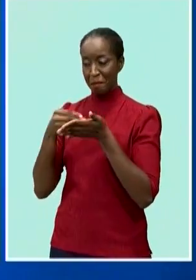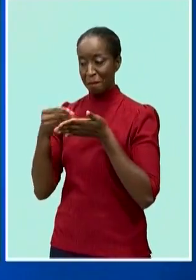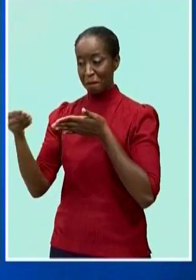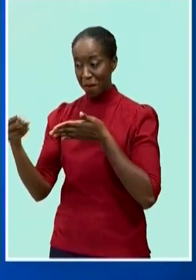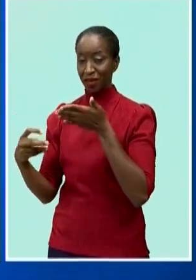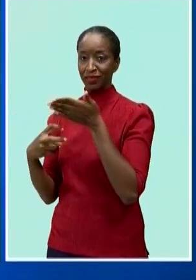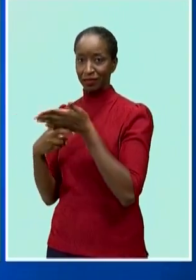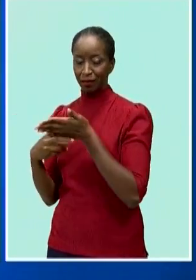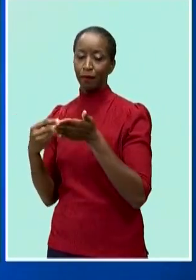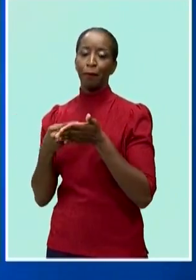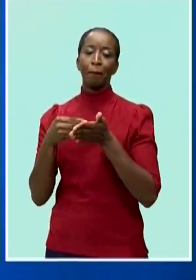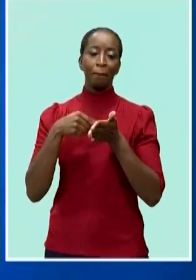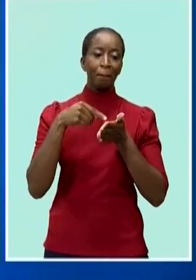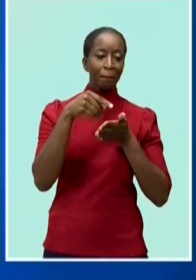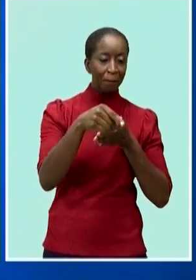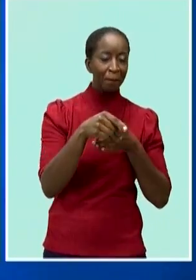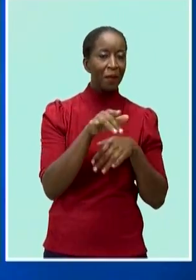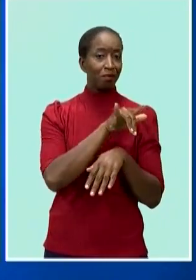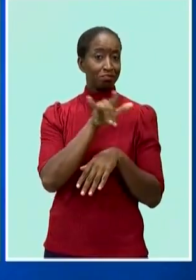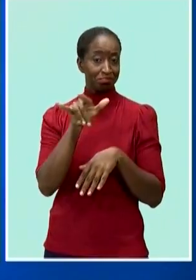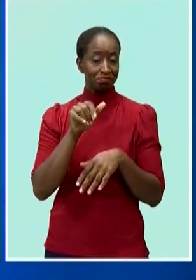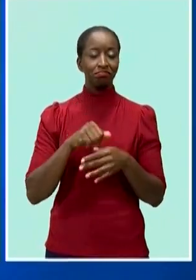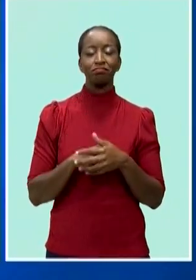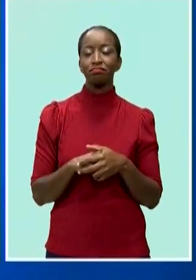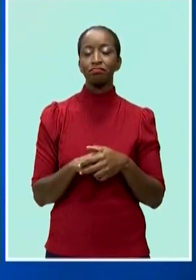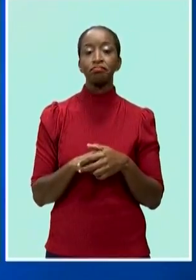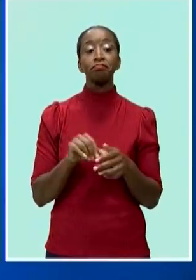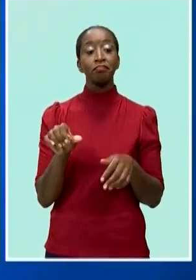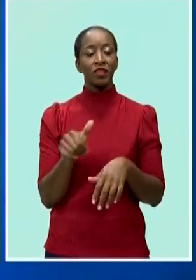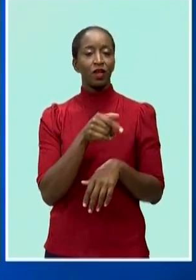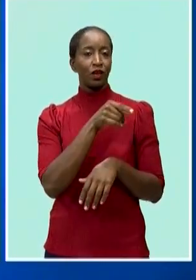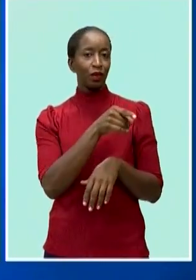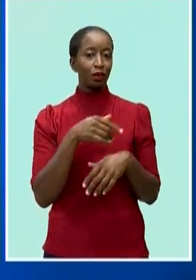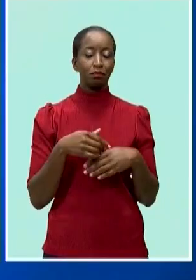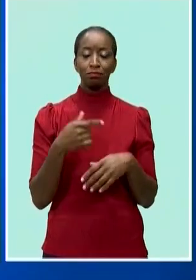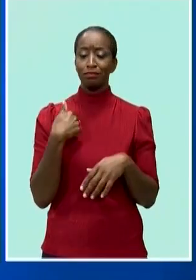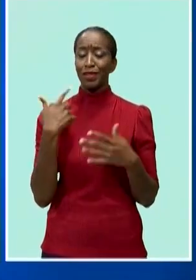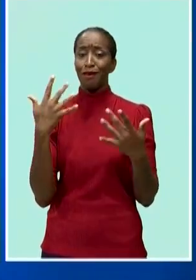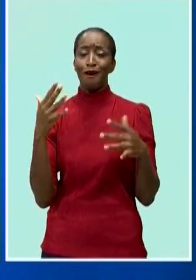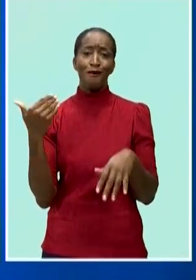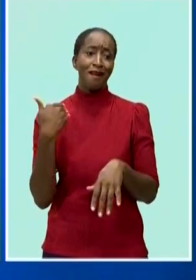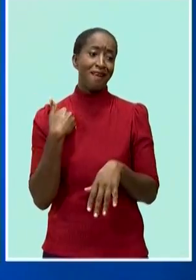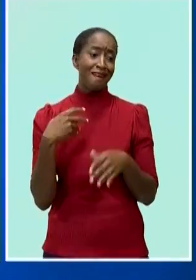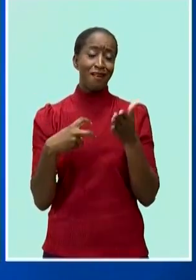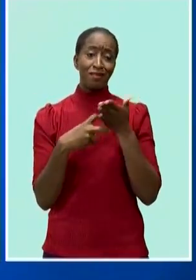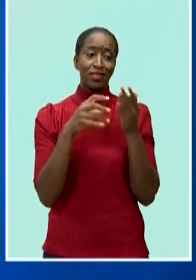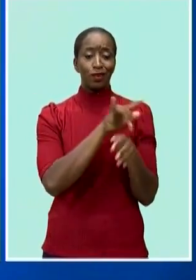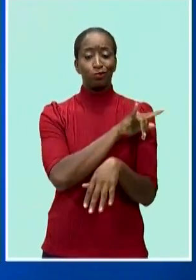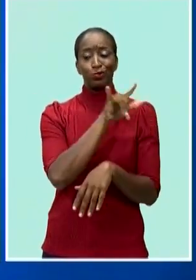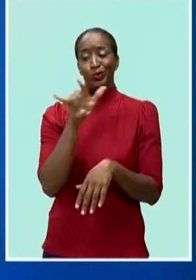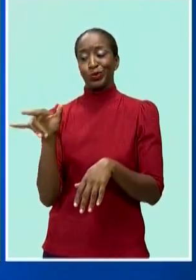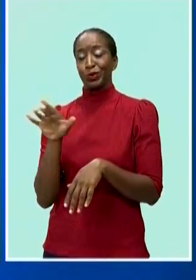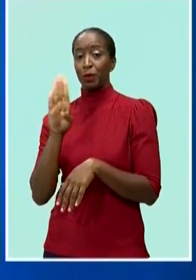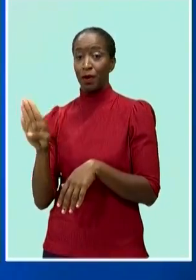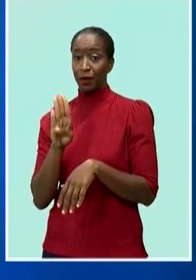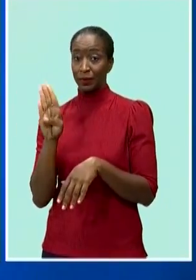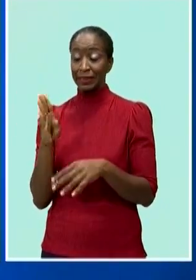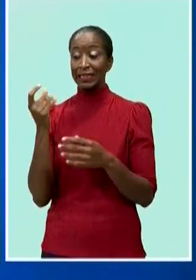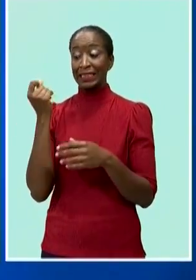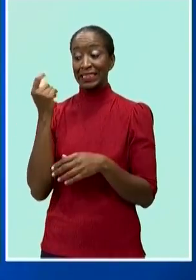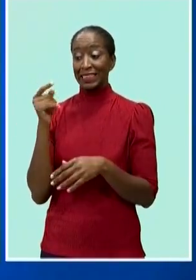you bought the ticket to the show. And Anthony Small says he already has a ticket to Barbados, but a one-way return ticket after the